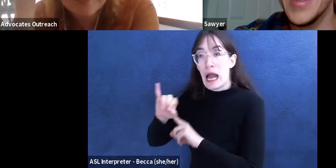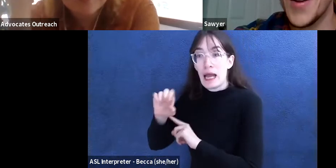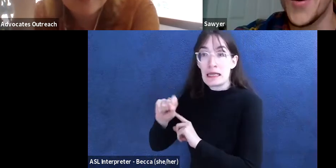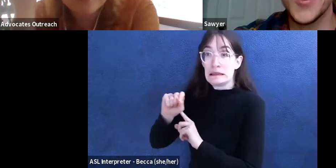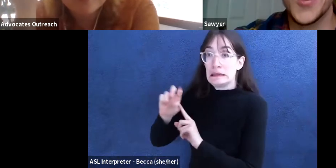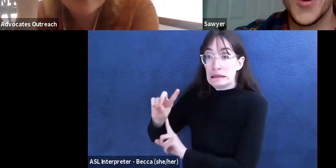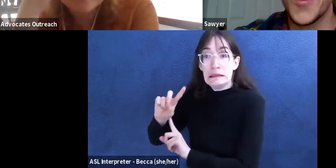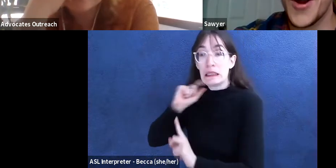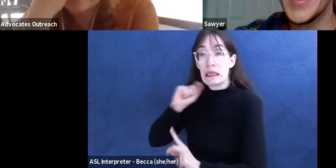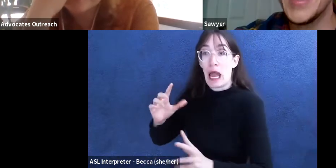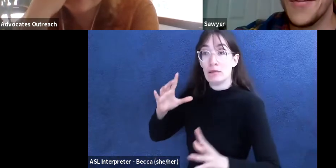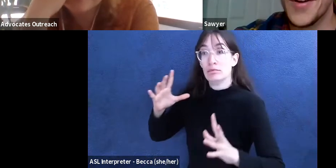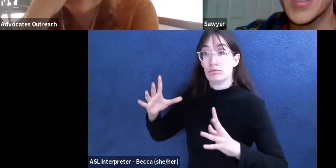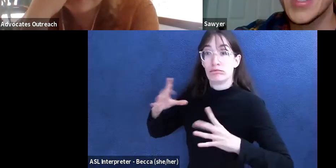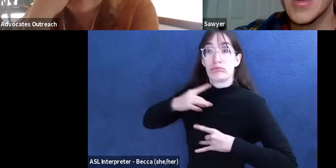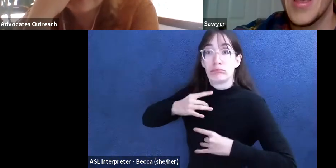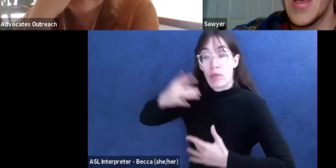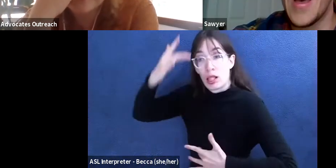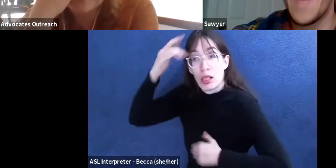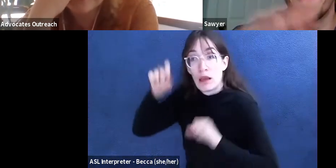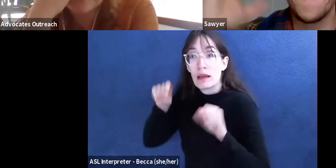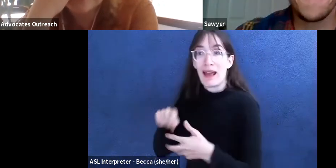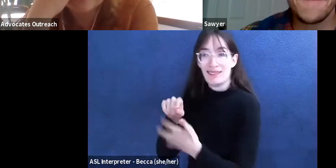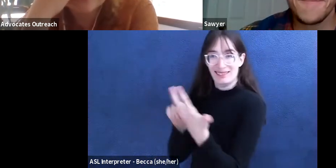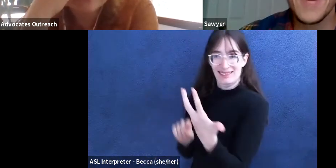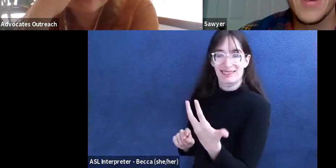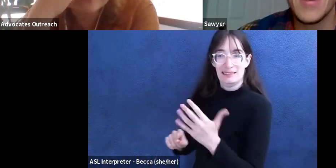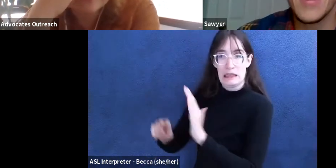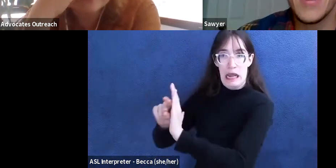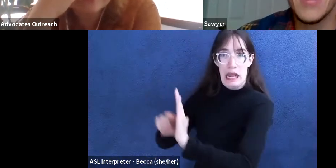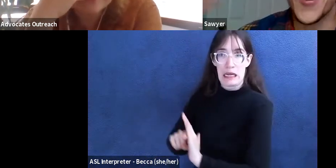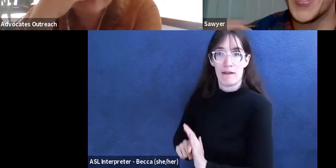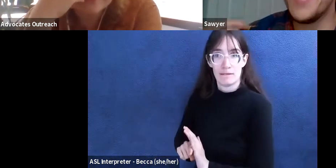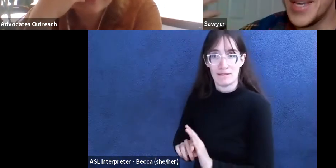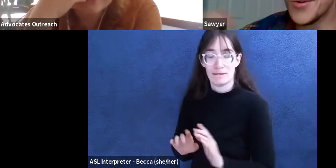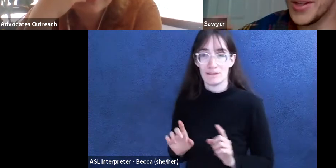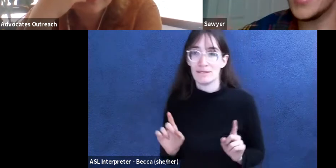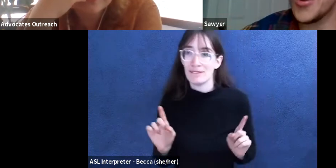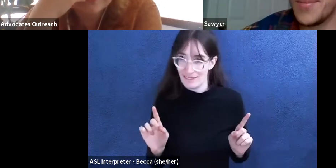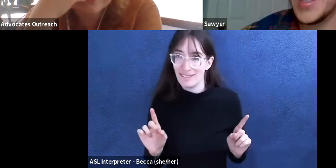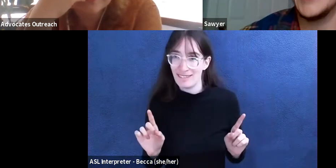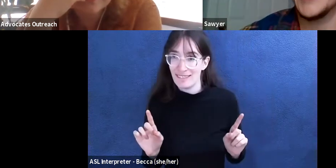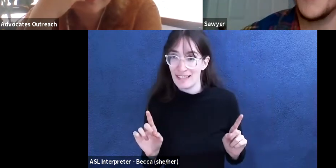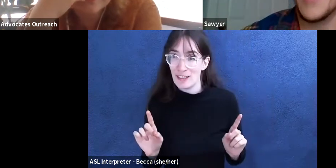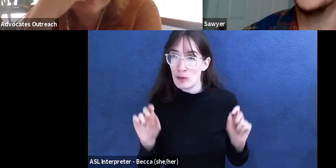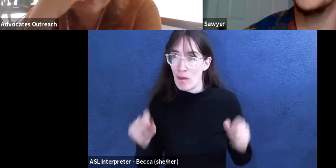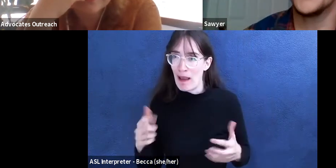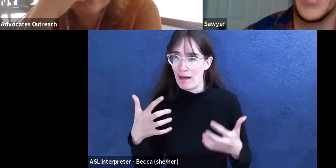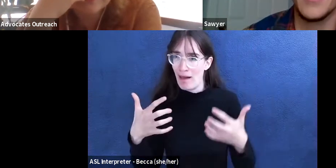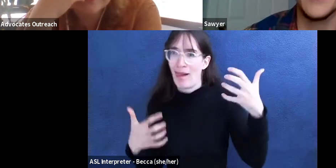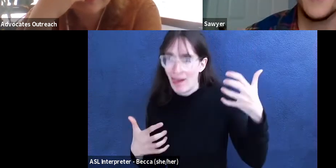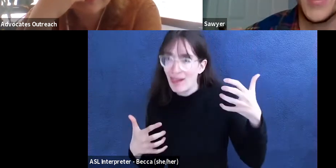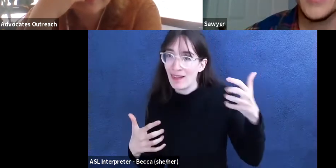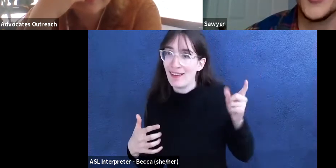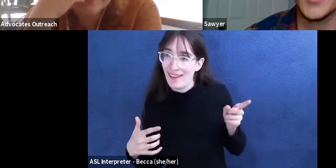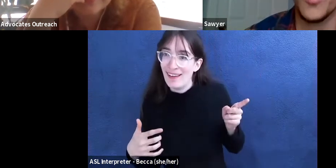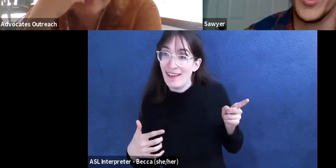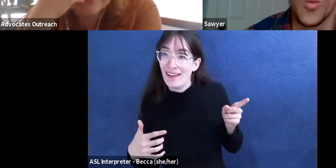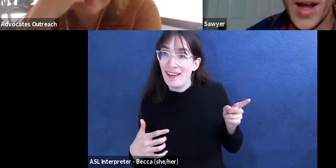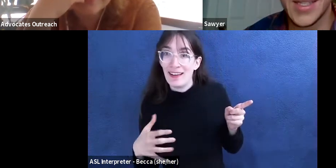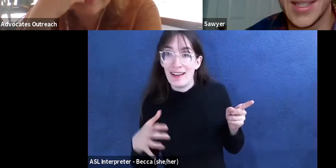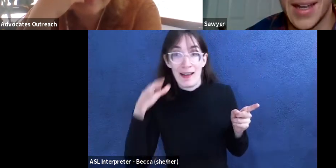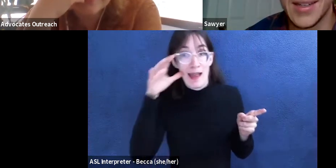far? Or it was like a similar question to what I just posed to you all. Like, what values do you want to share with your kids? And a lot of the parents